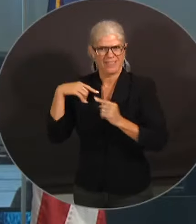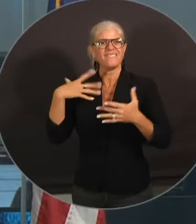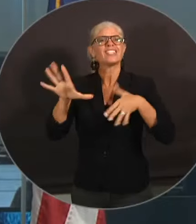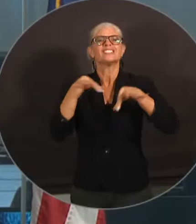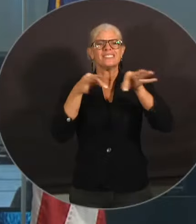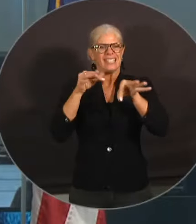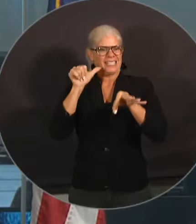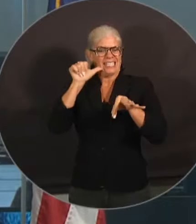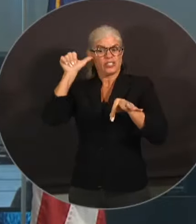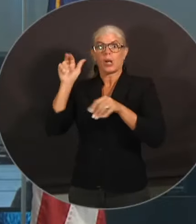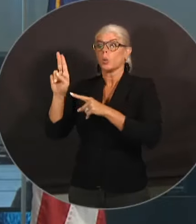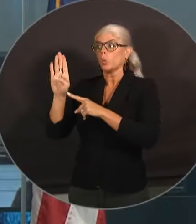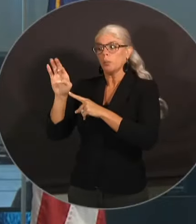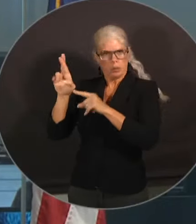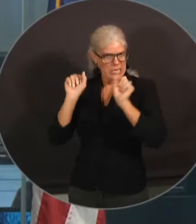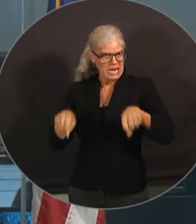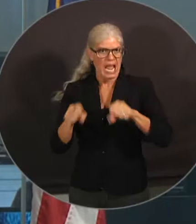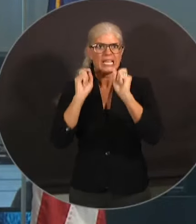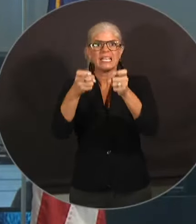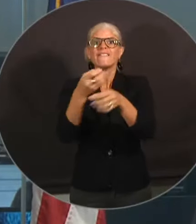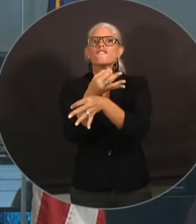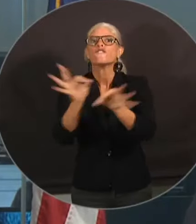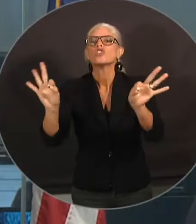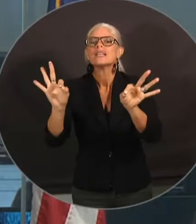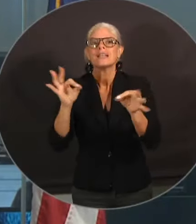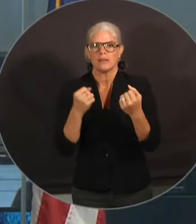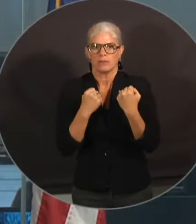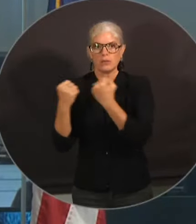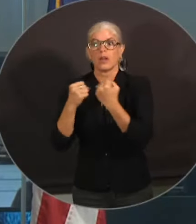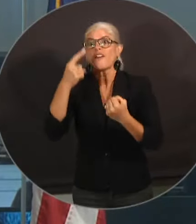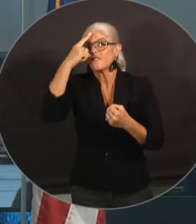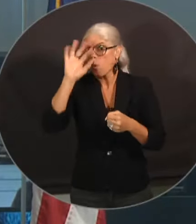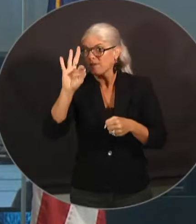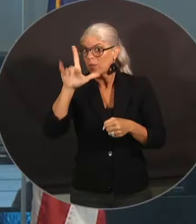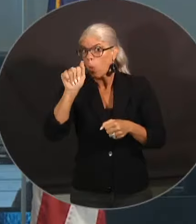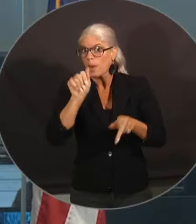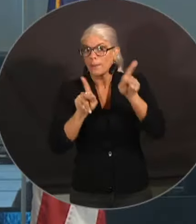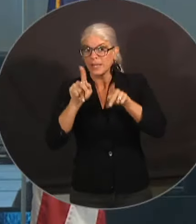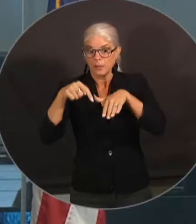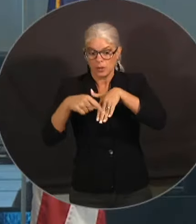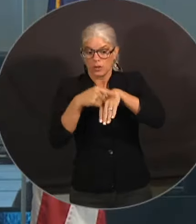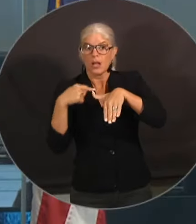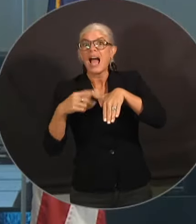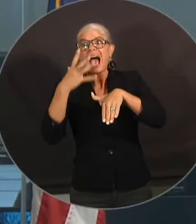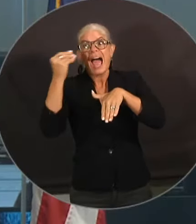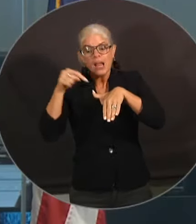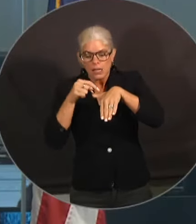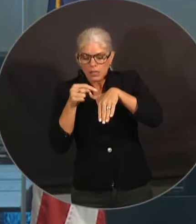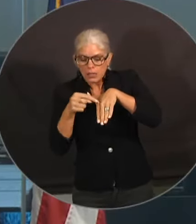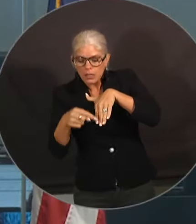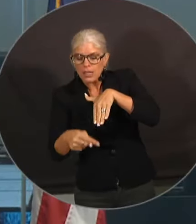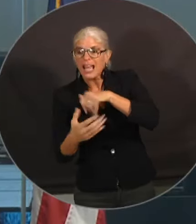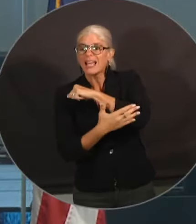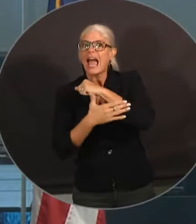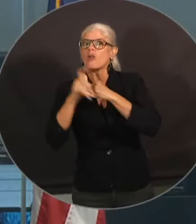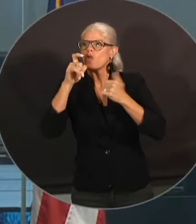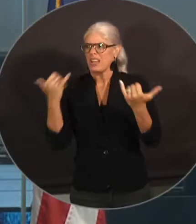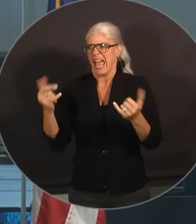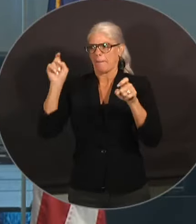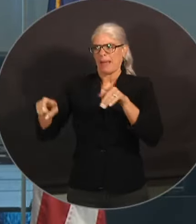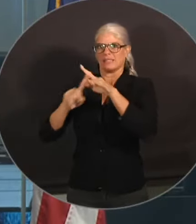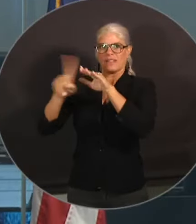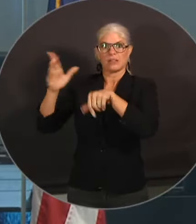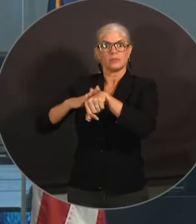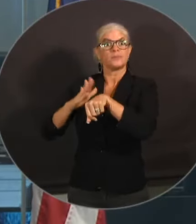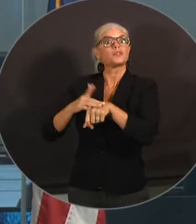to shelters for Floridians in counties that are under a state of emergency, which is almost all of them at this point. So if you want to